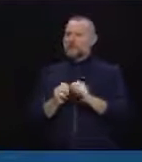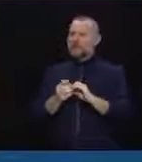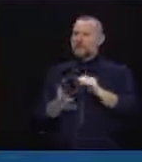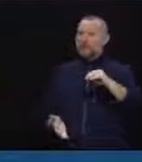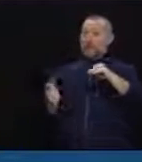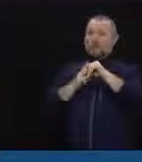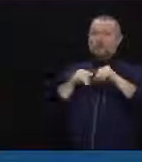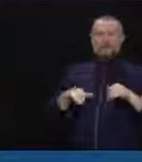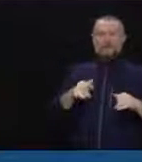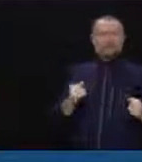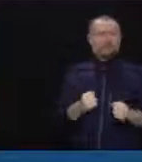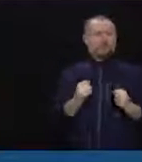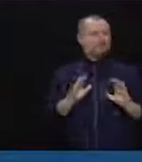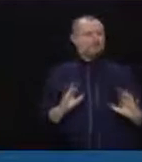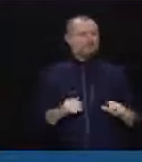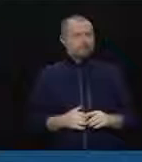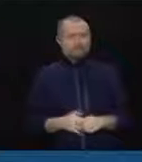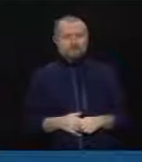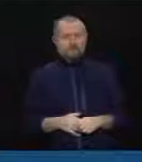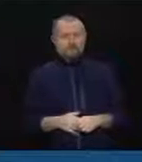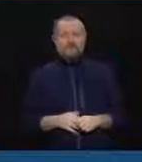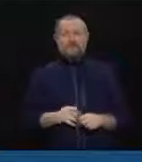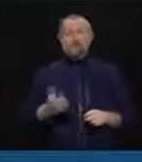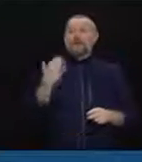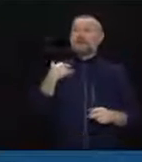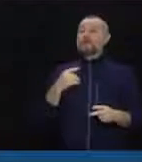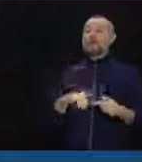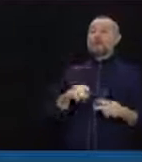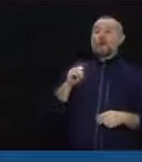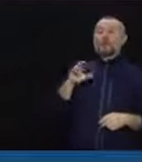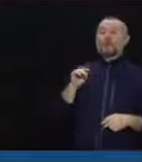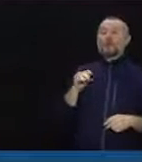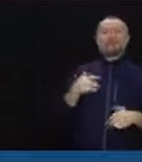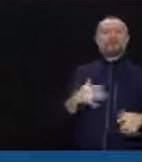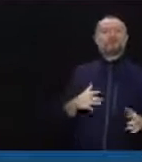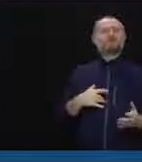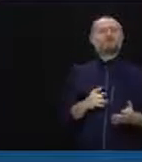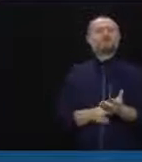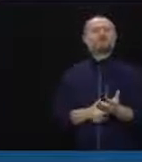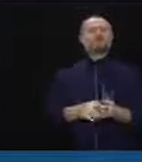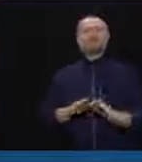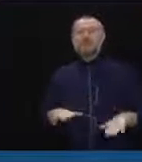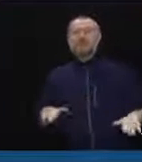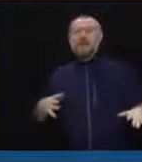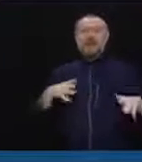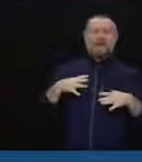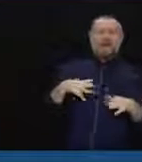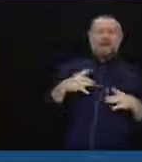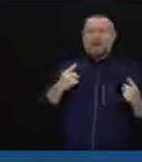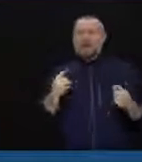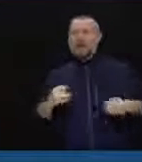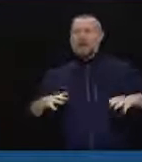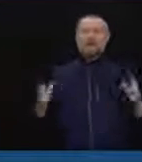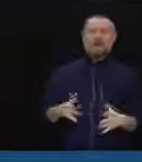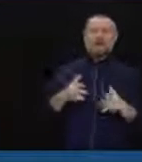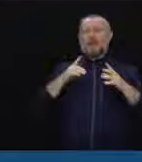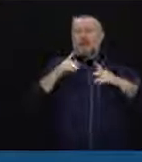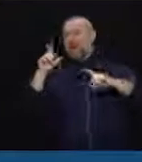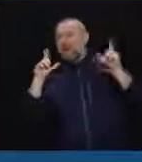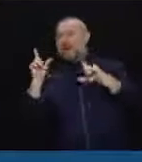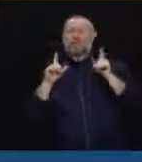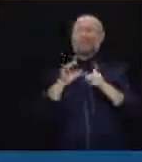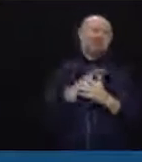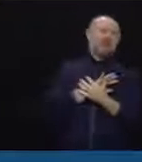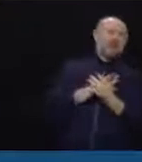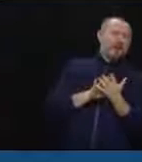of the gathering times, whether it's Halloween, Thanksgiving, Hanukkah, Kwanzaa,